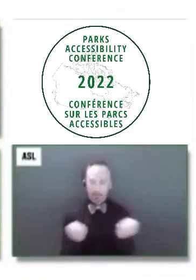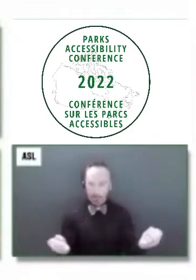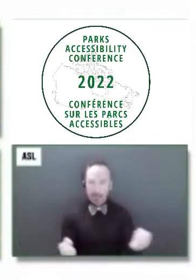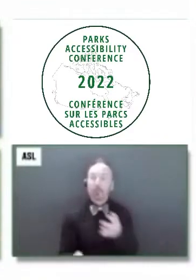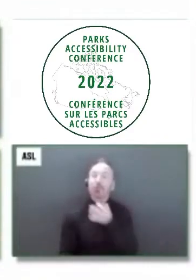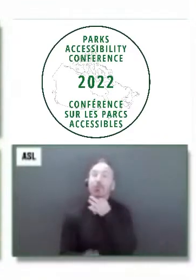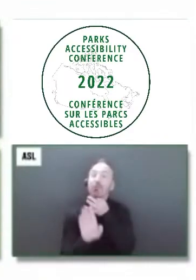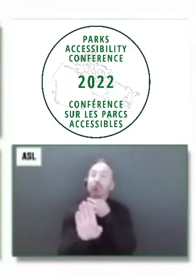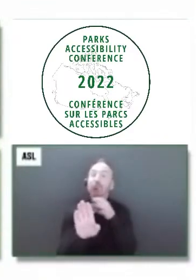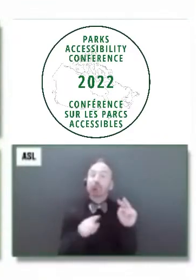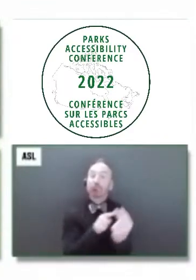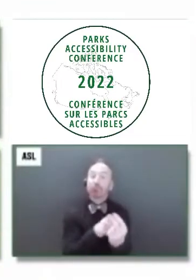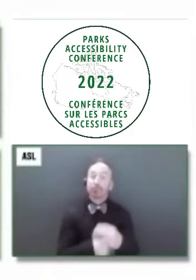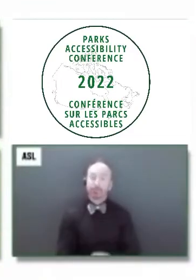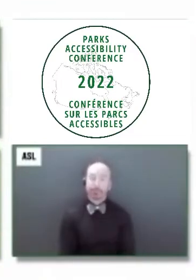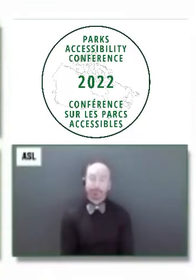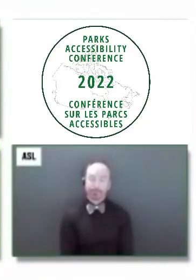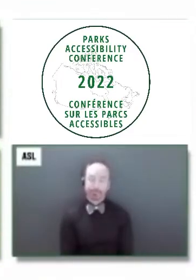this?